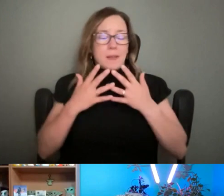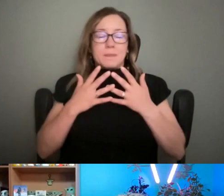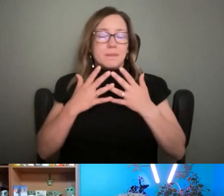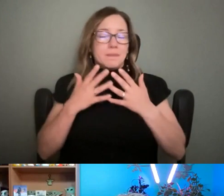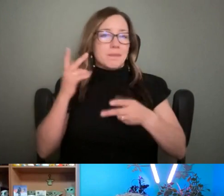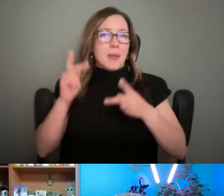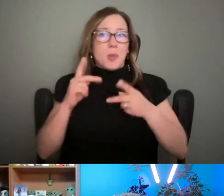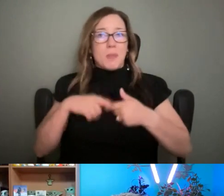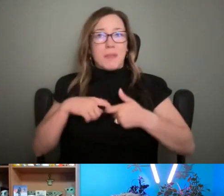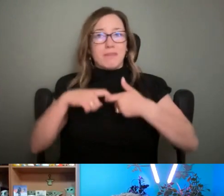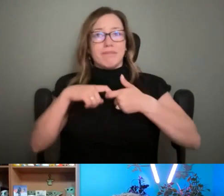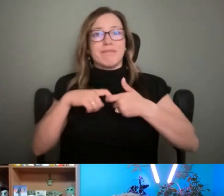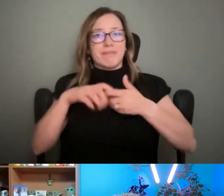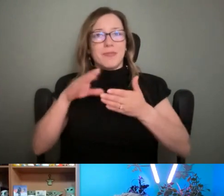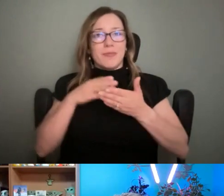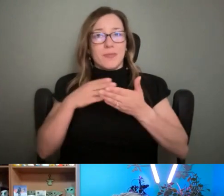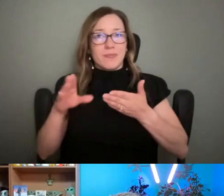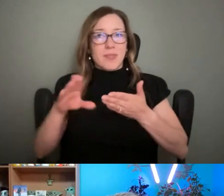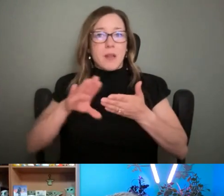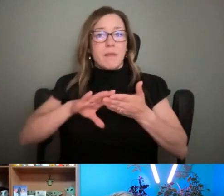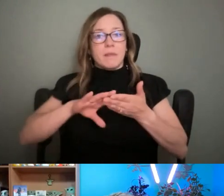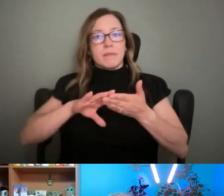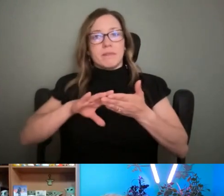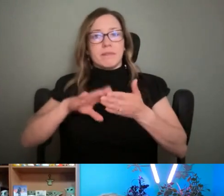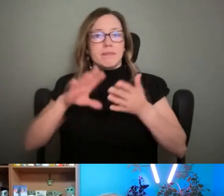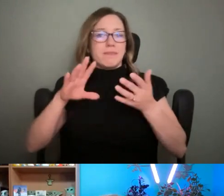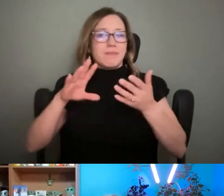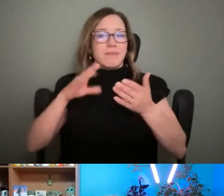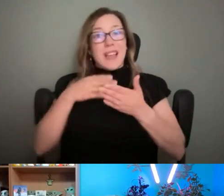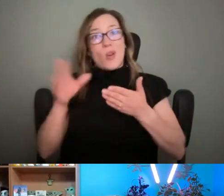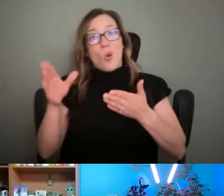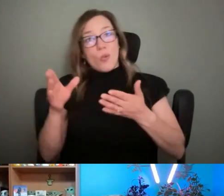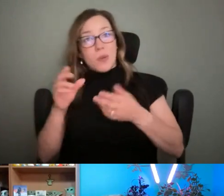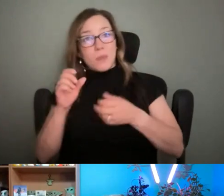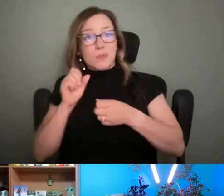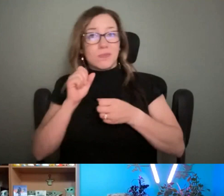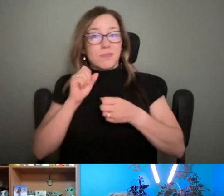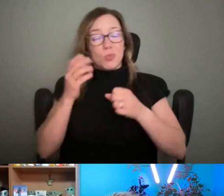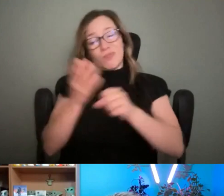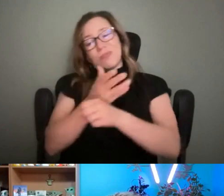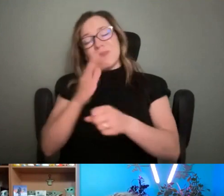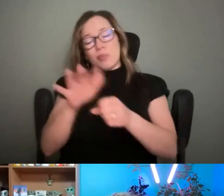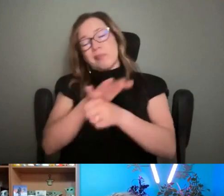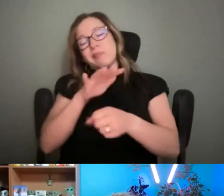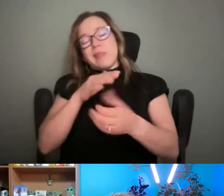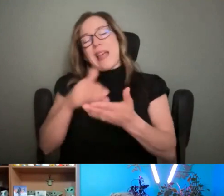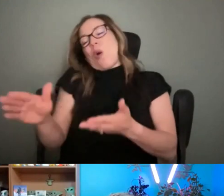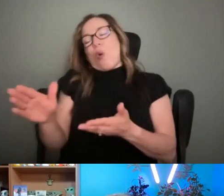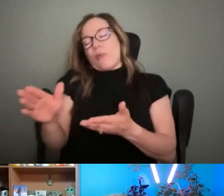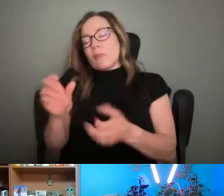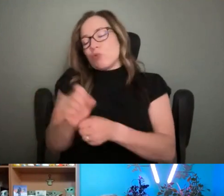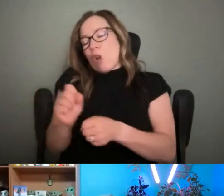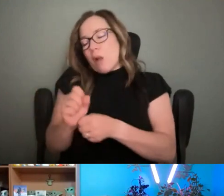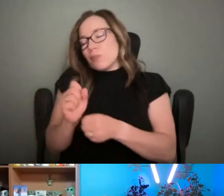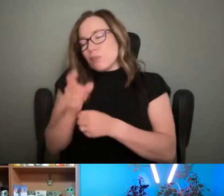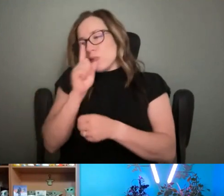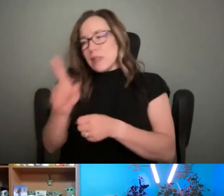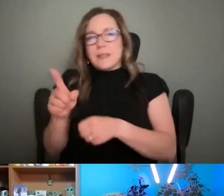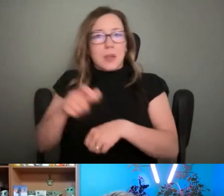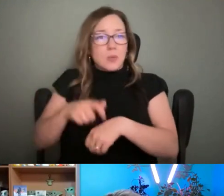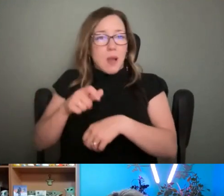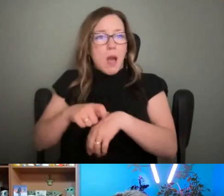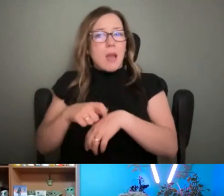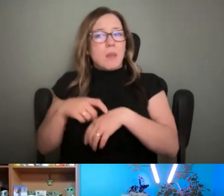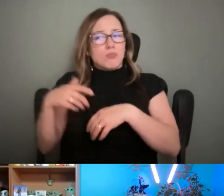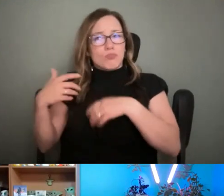or let go from their jobs, and so they had a lot more time. And then once they were